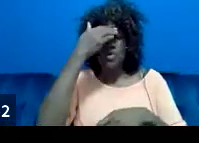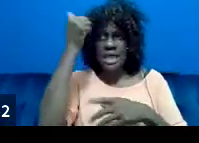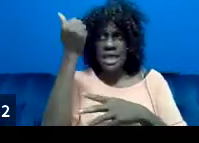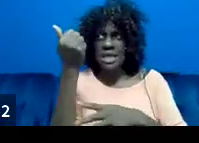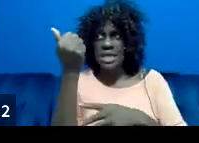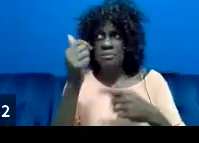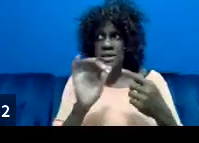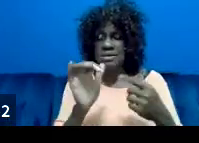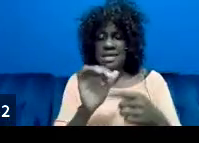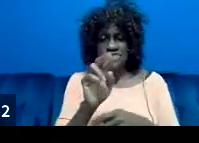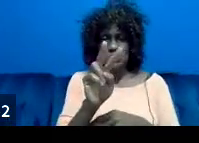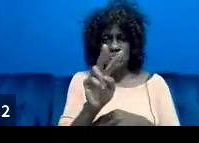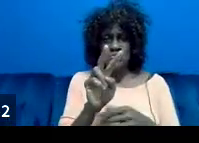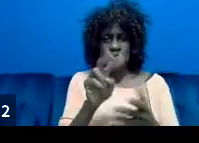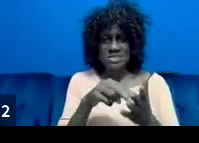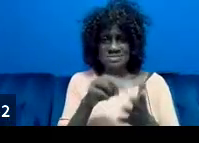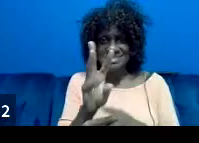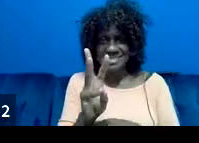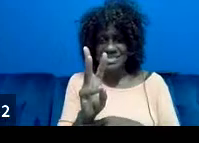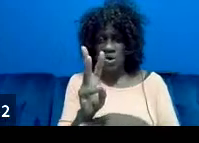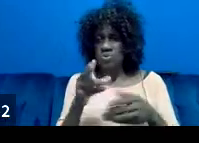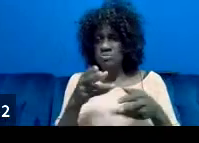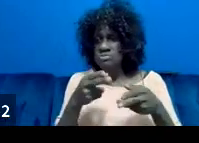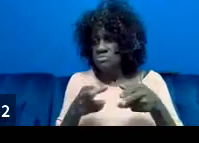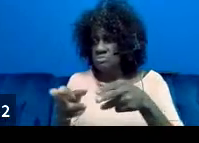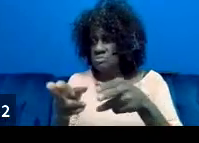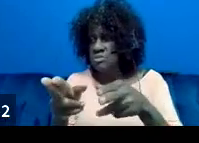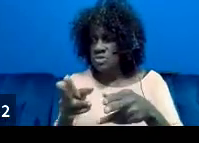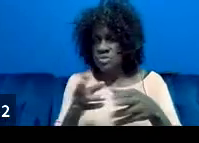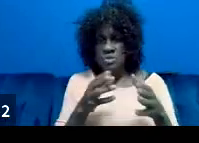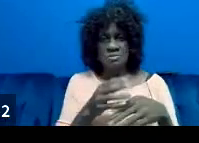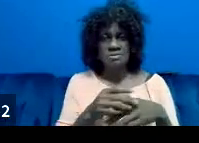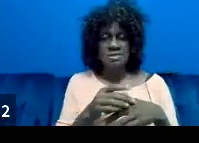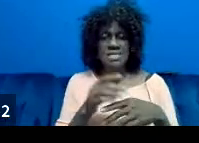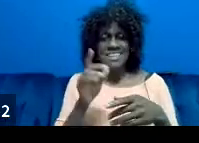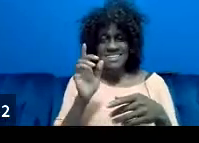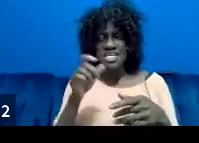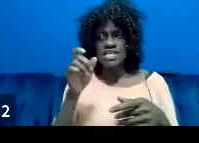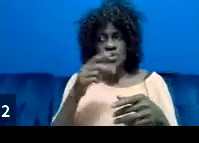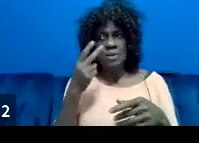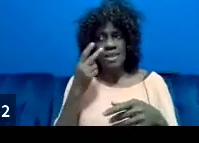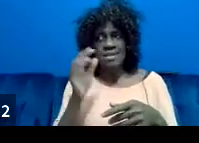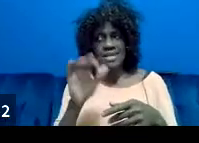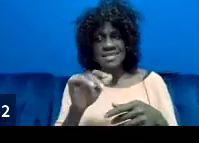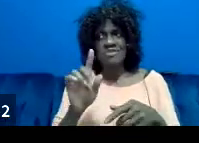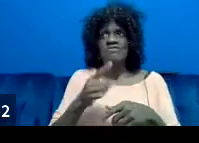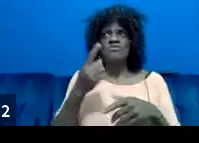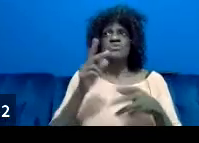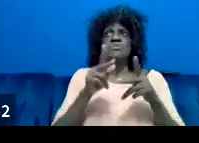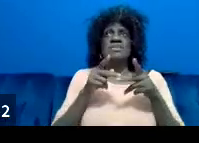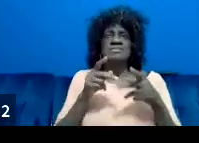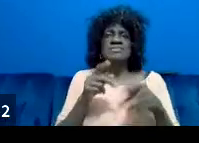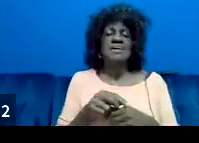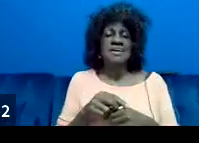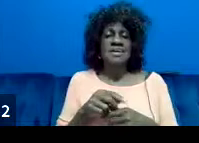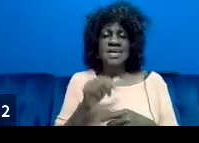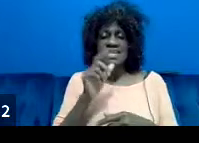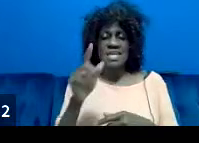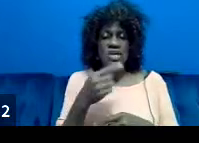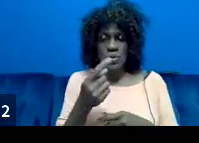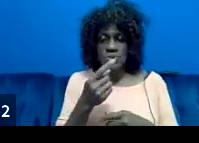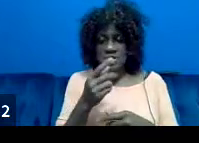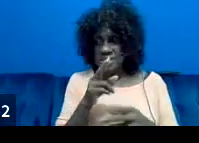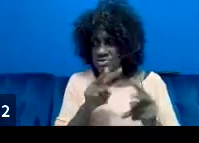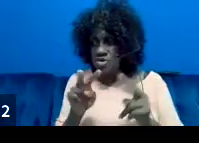like in 206 on accessible routes. And that was the key I should have been looking at from the first point, because there's not only the scoping